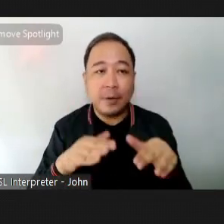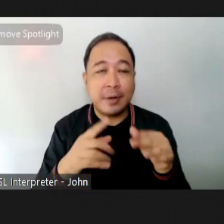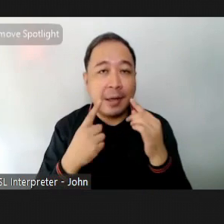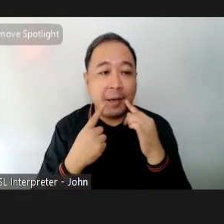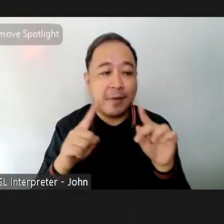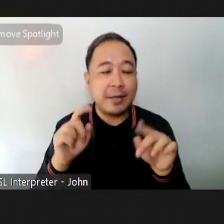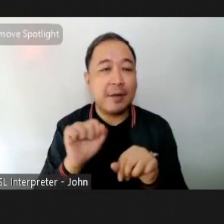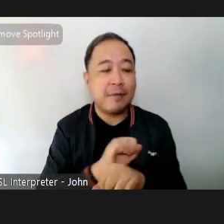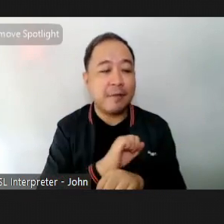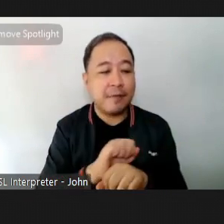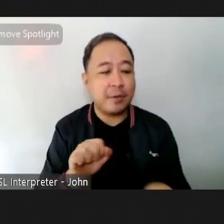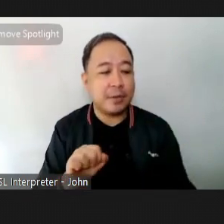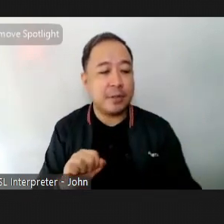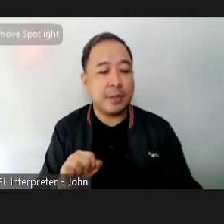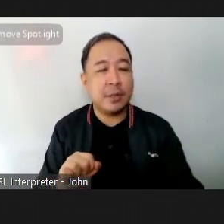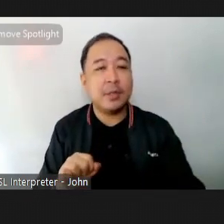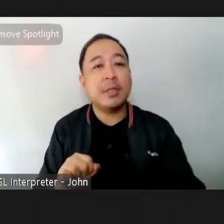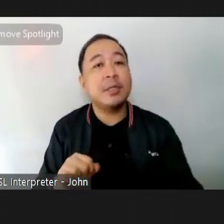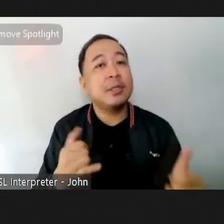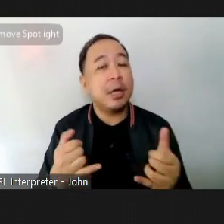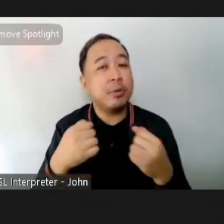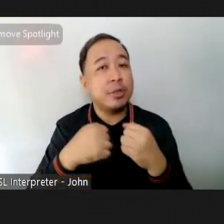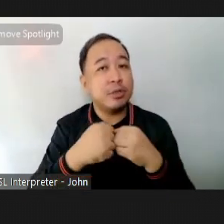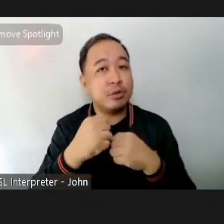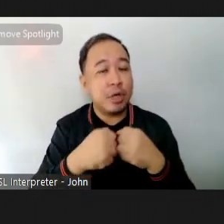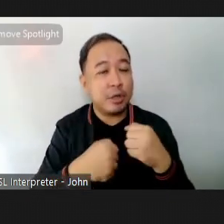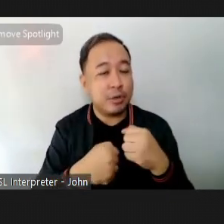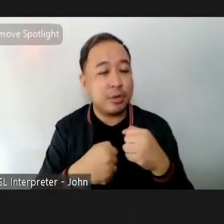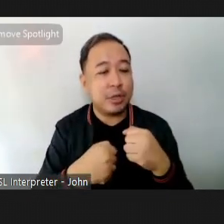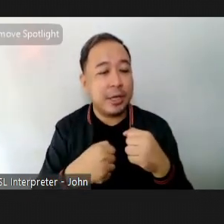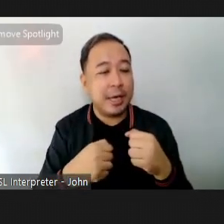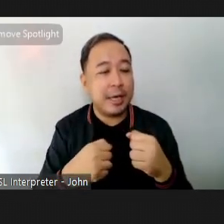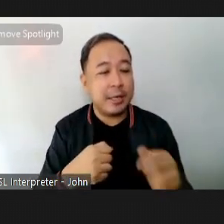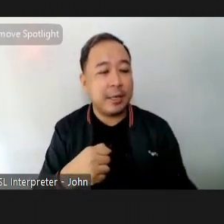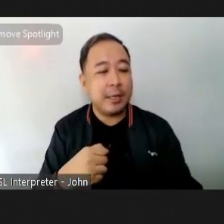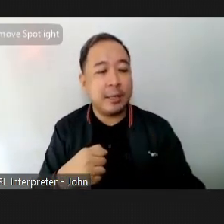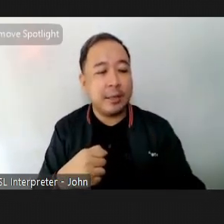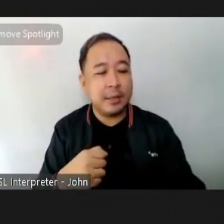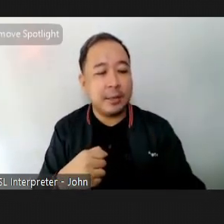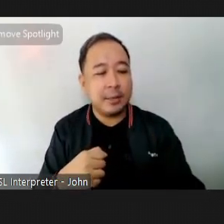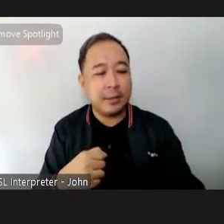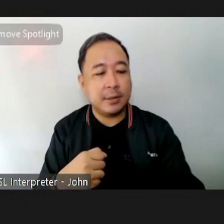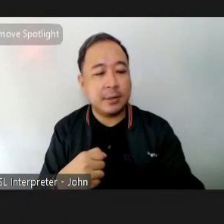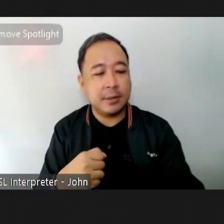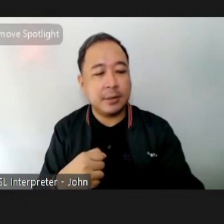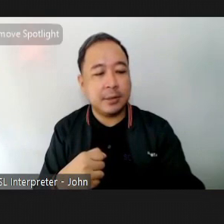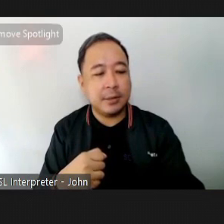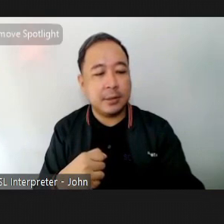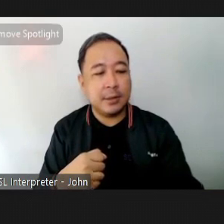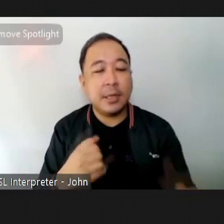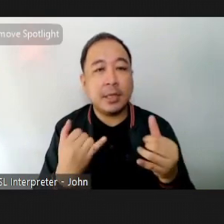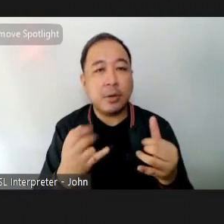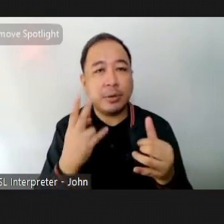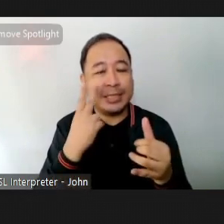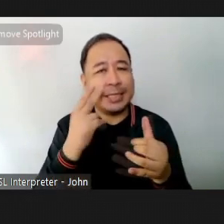functioning of children's protection structure and system. At ngayon, dadako na tayo sa pinakaling output ng ating mga youth at